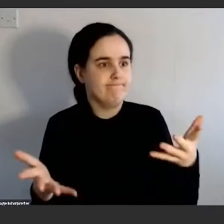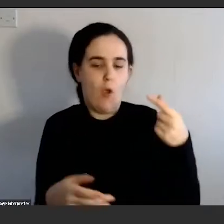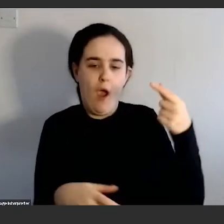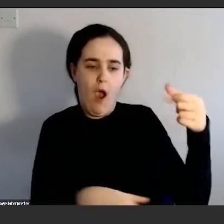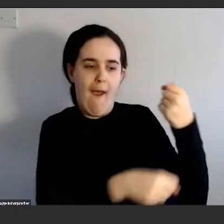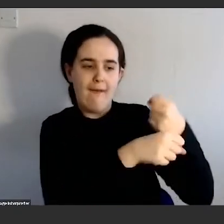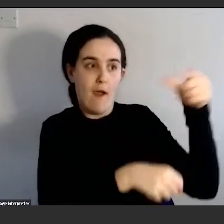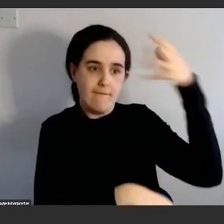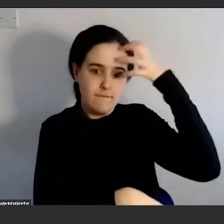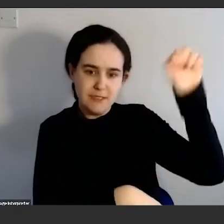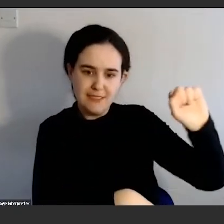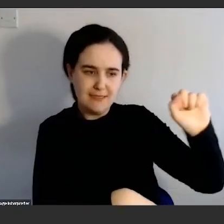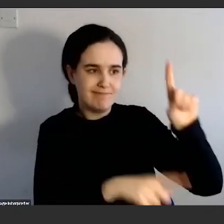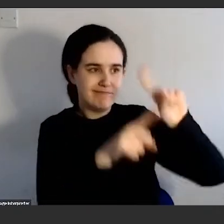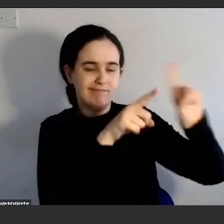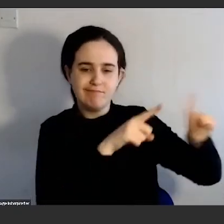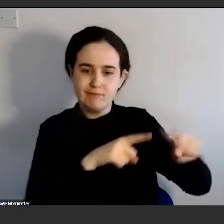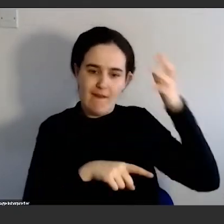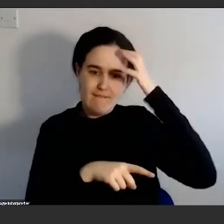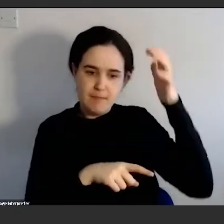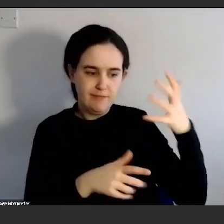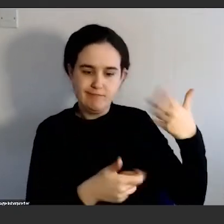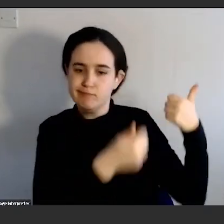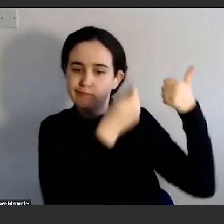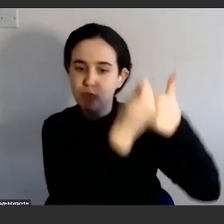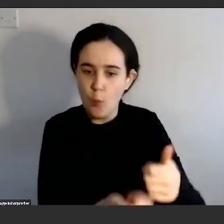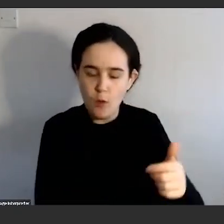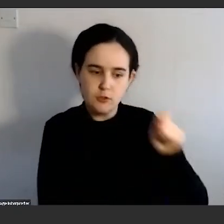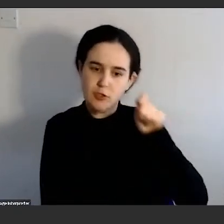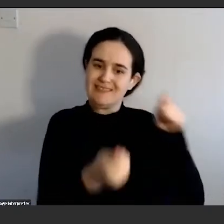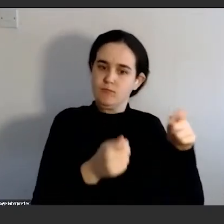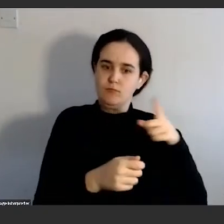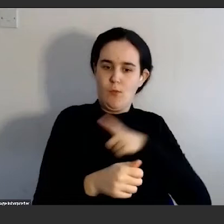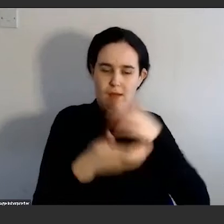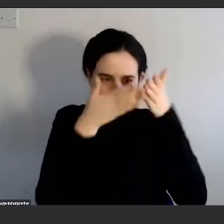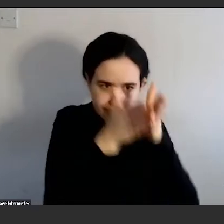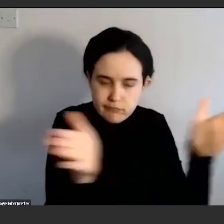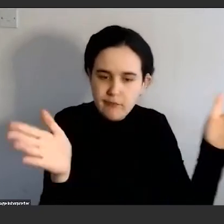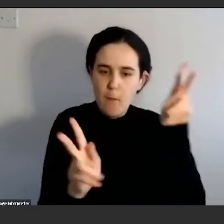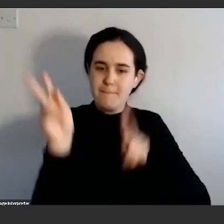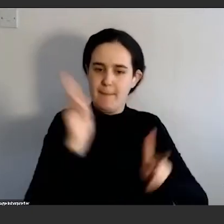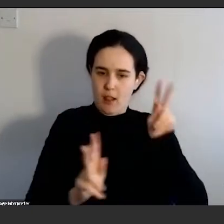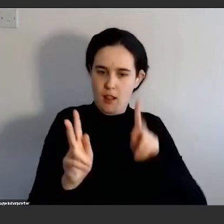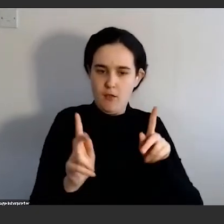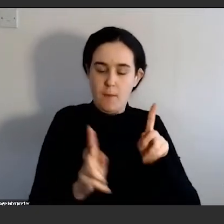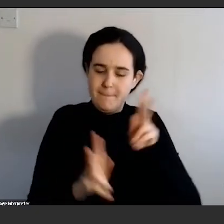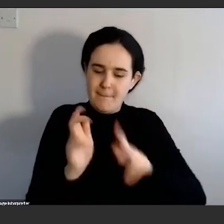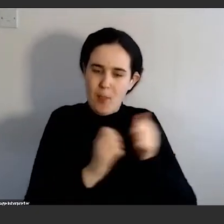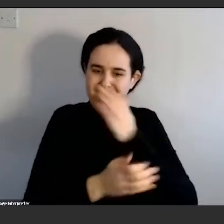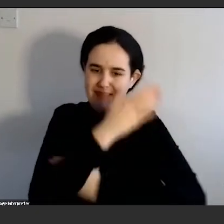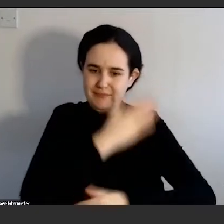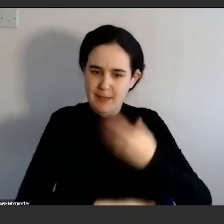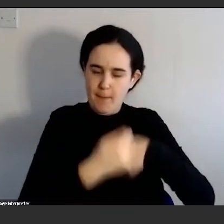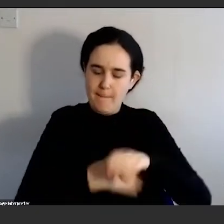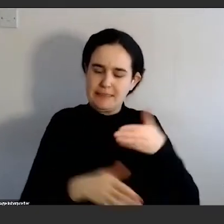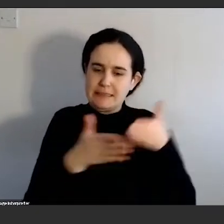Achieving health and well-being for all must include addressing the barriers that prevent people with disabilities